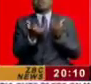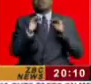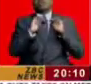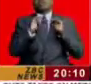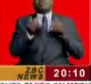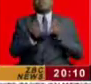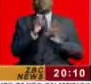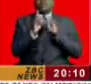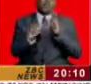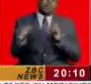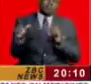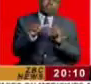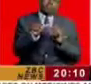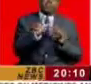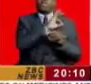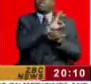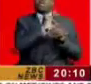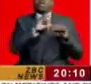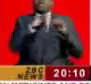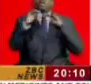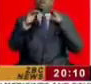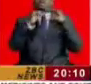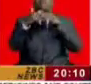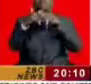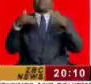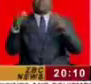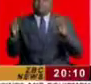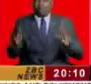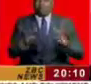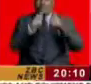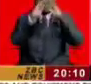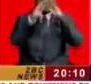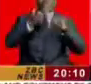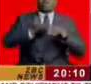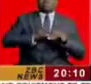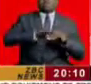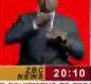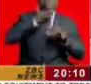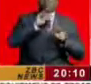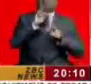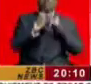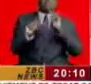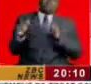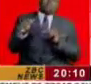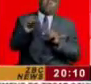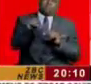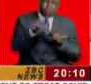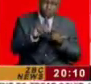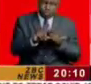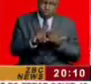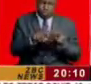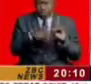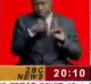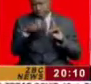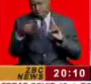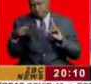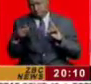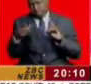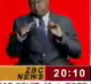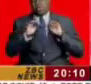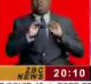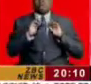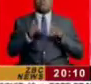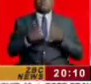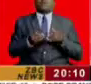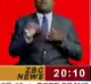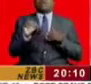their model gender equality bill before Parliamentary Portfolio Committee representatives. We should change it from the Ministry of Women Affairs to the